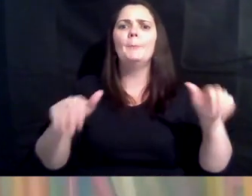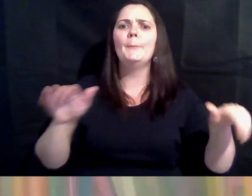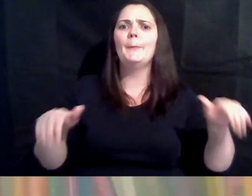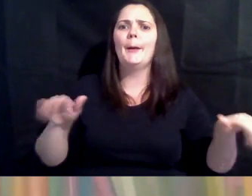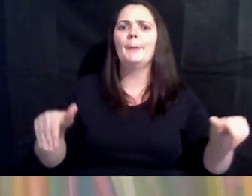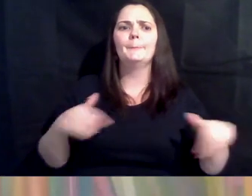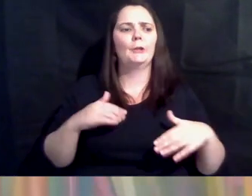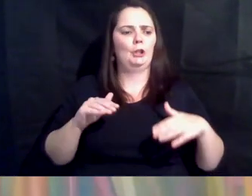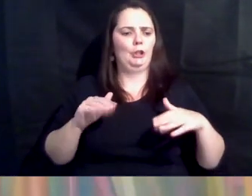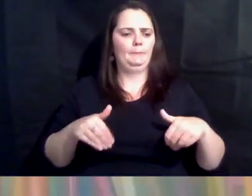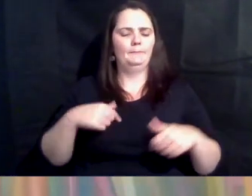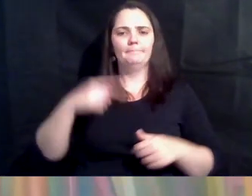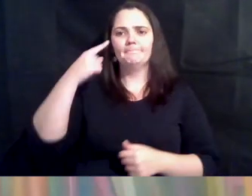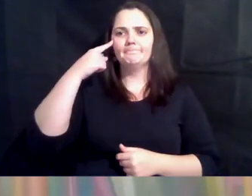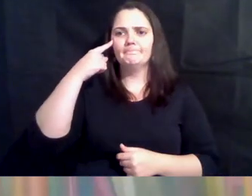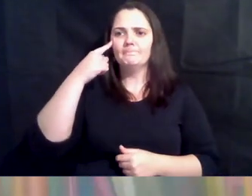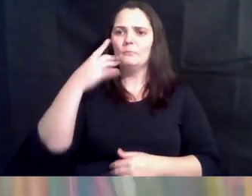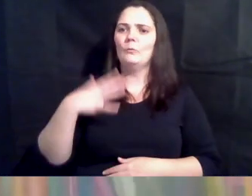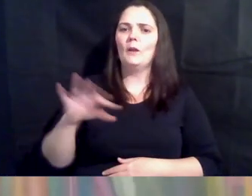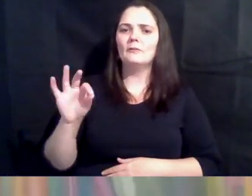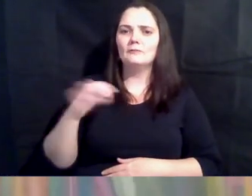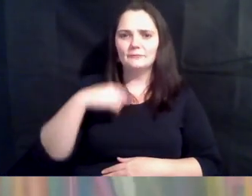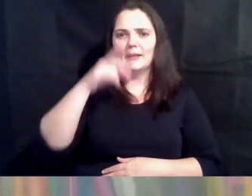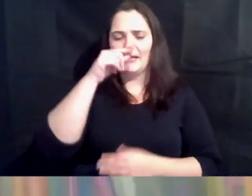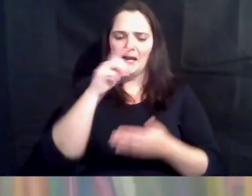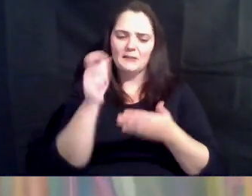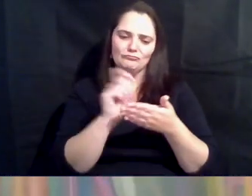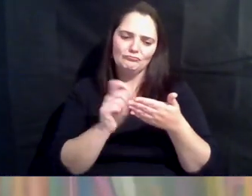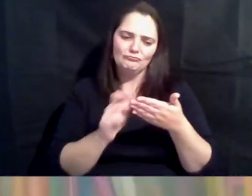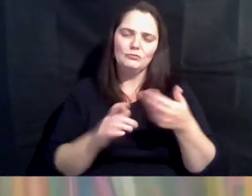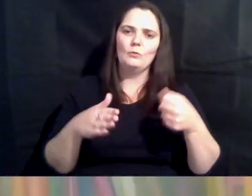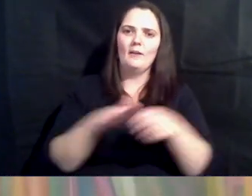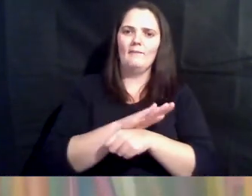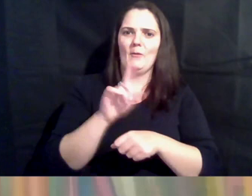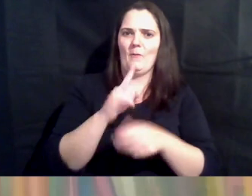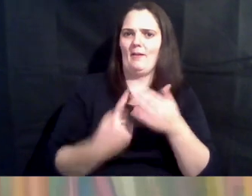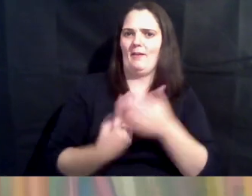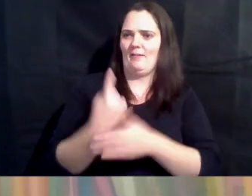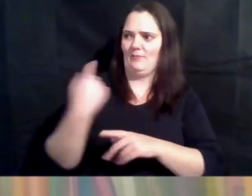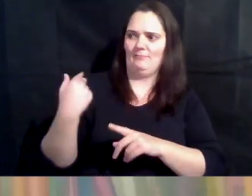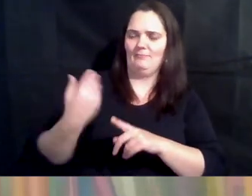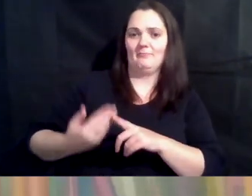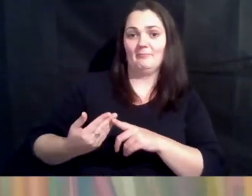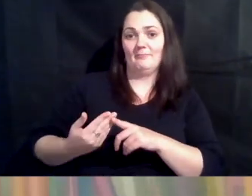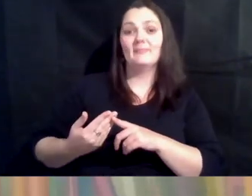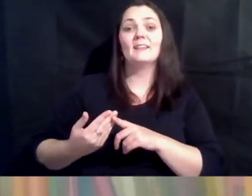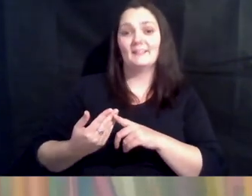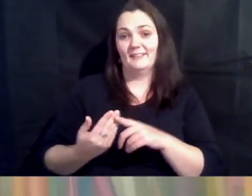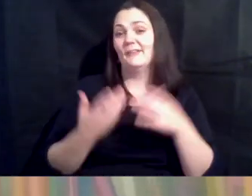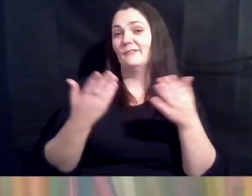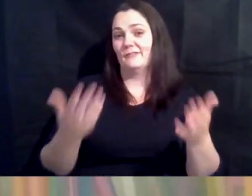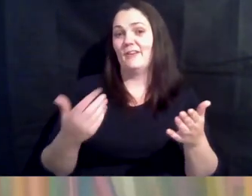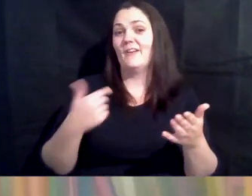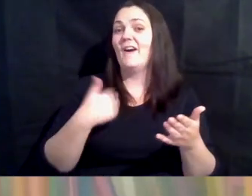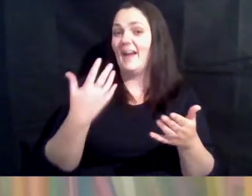turned back to as a way to document this really unprecedented time. So I've actually been keeping a zine ever since